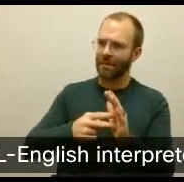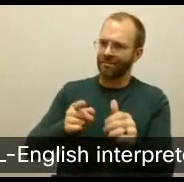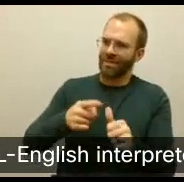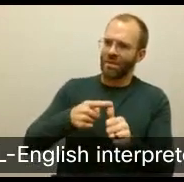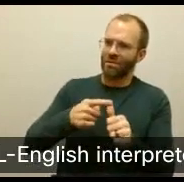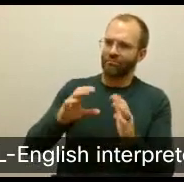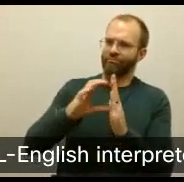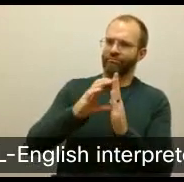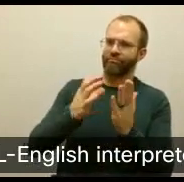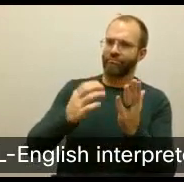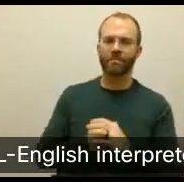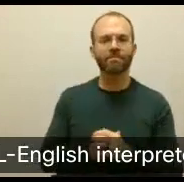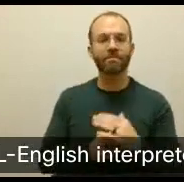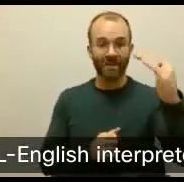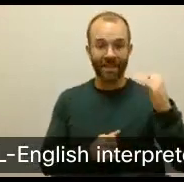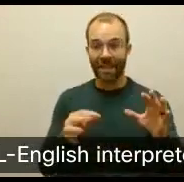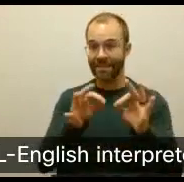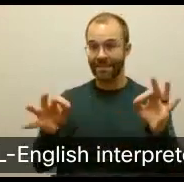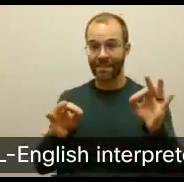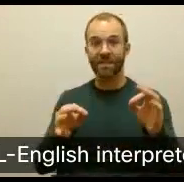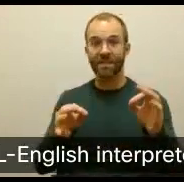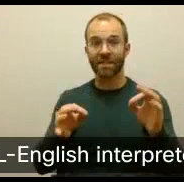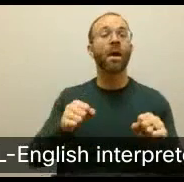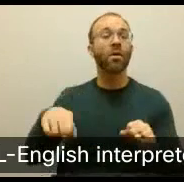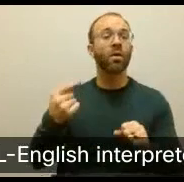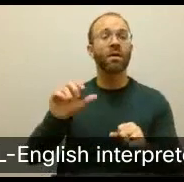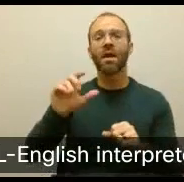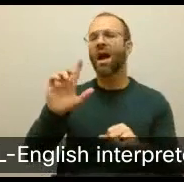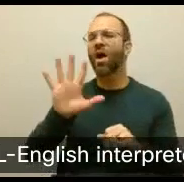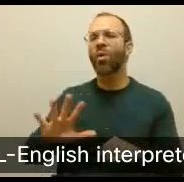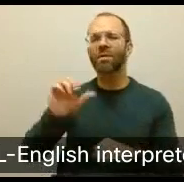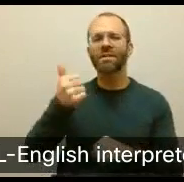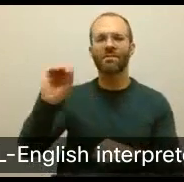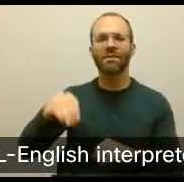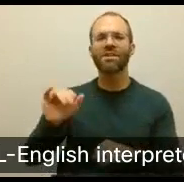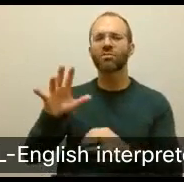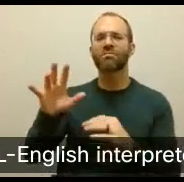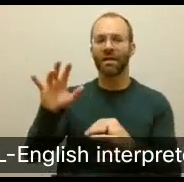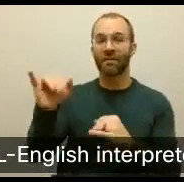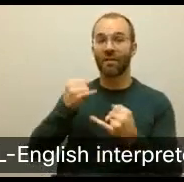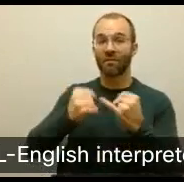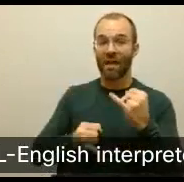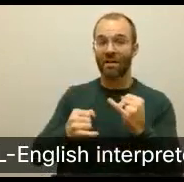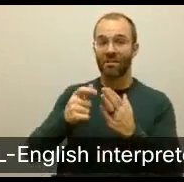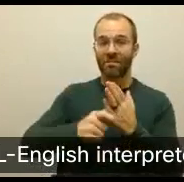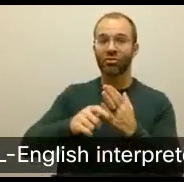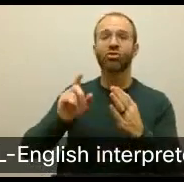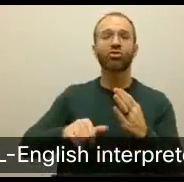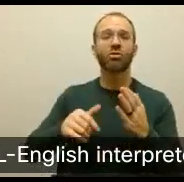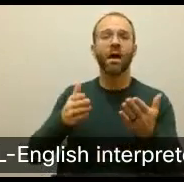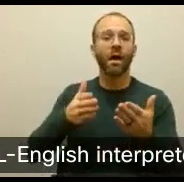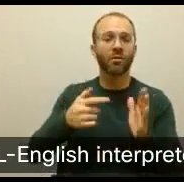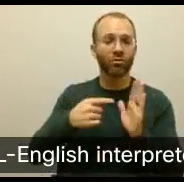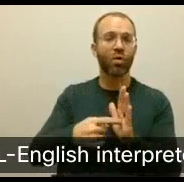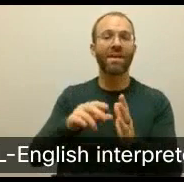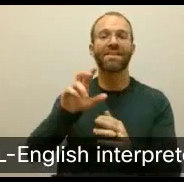The next sentence reads, probably only about 10% of your final manuscript should appear as directly quoted matter. And that's been